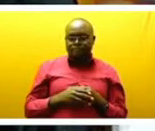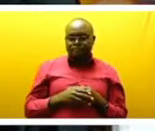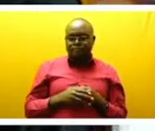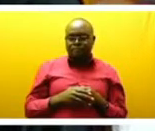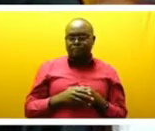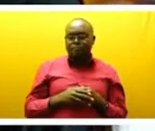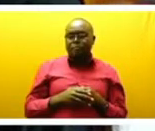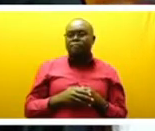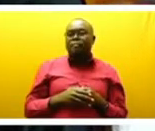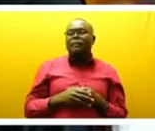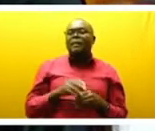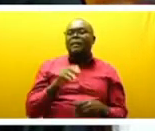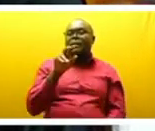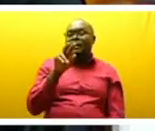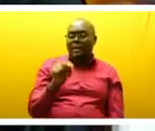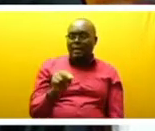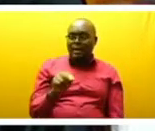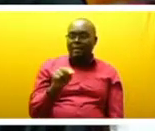NSAC